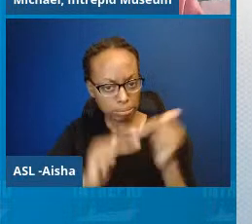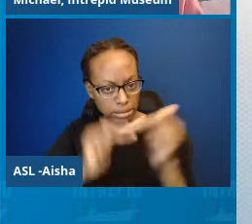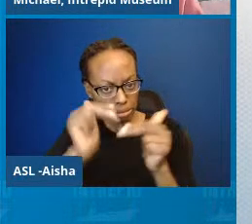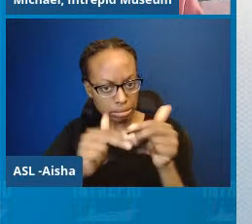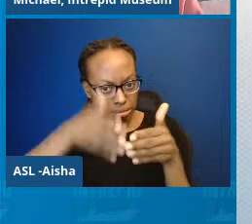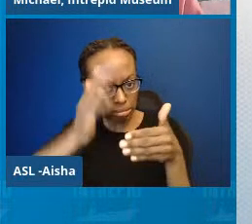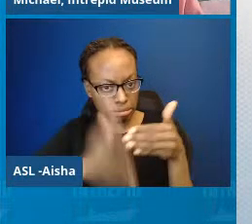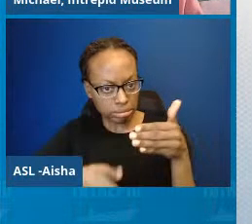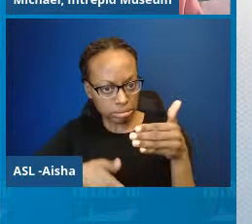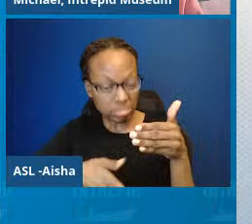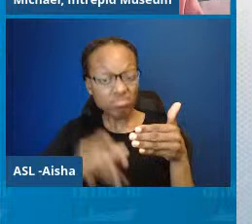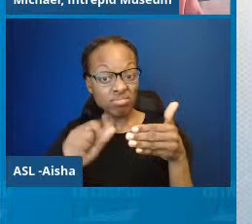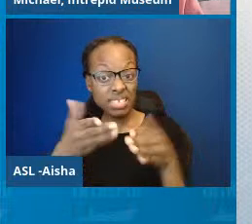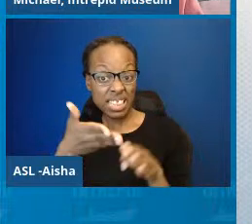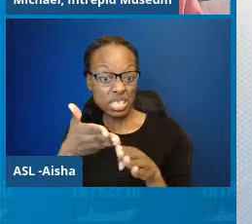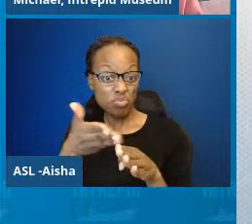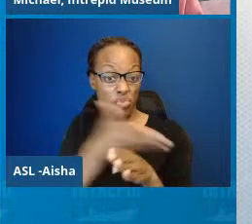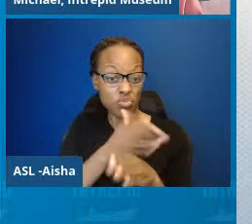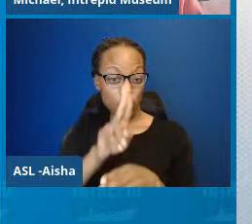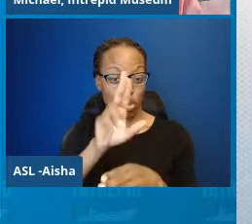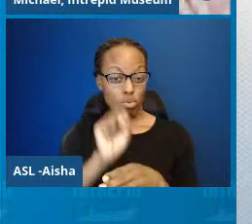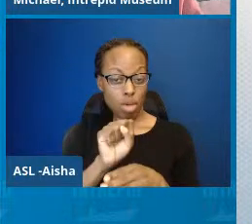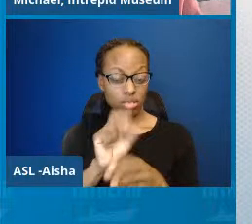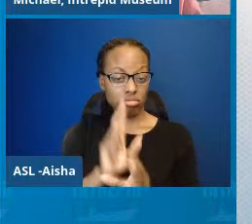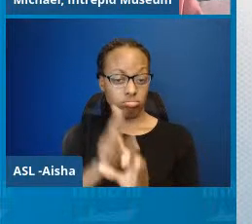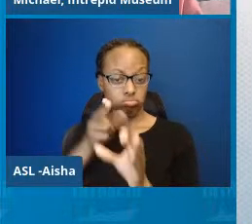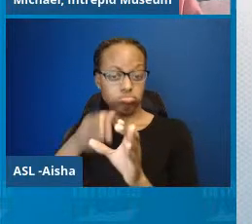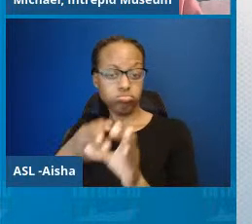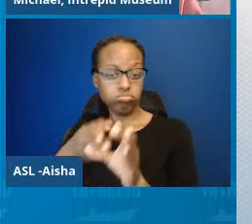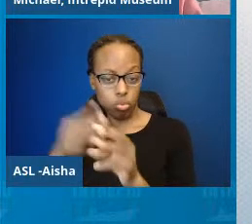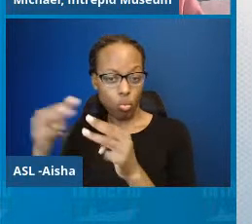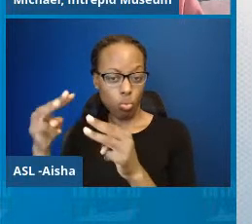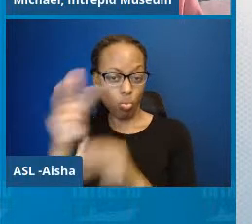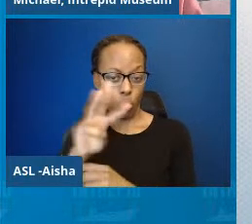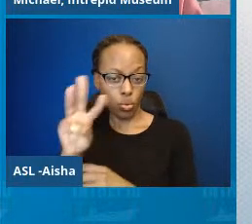States entered World War II. But on December